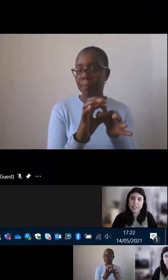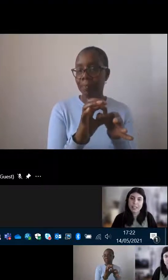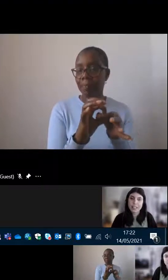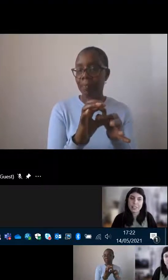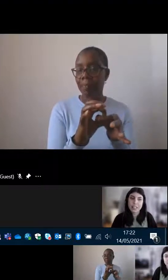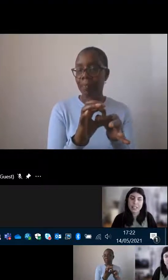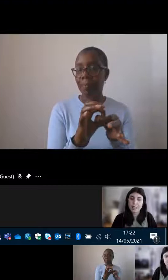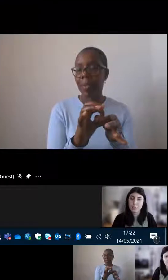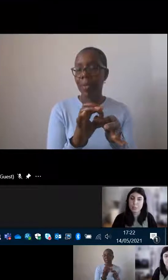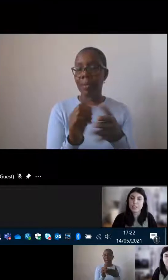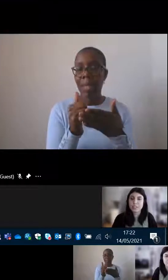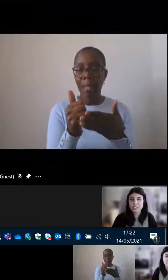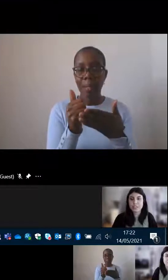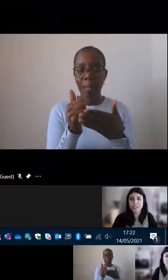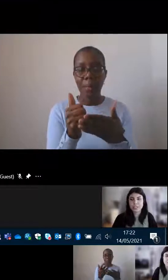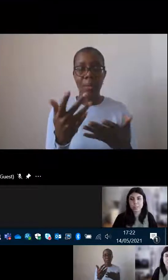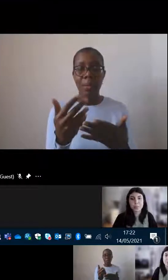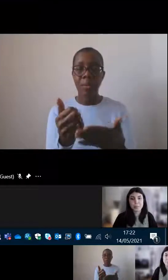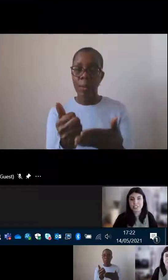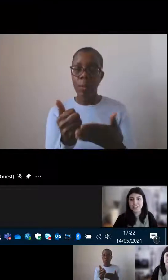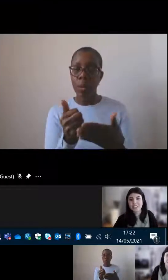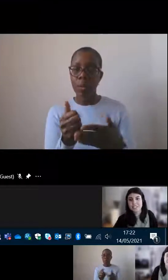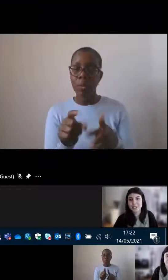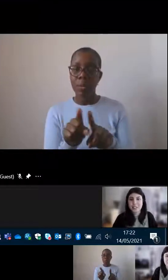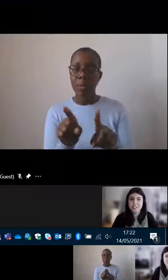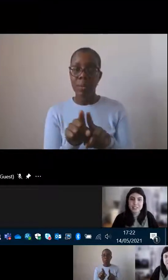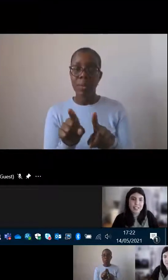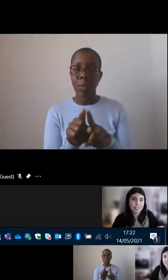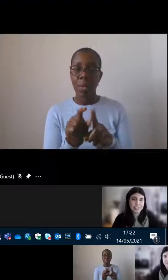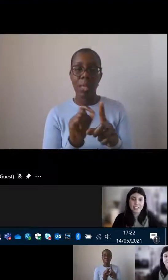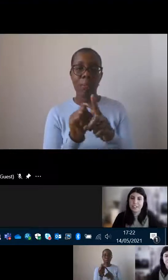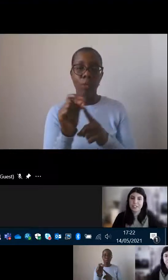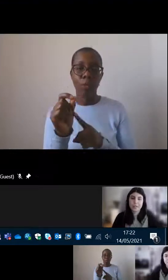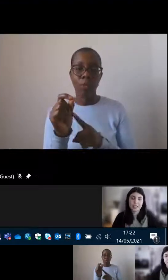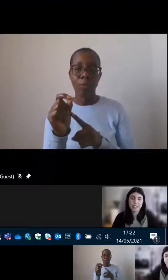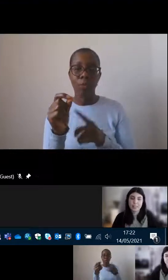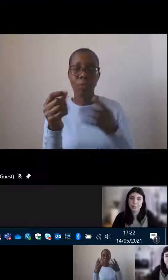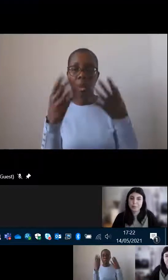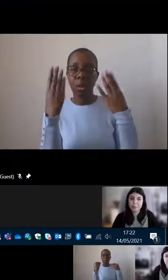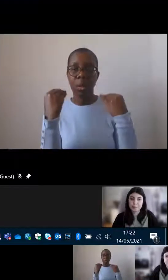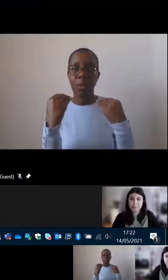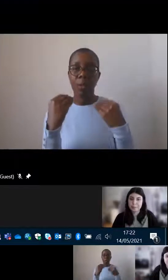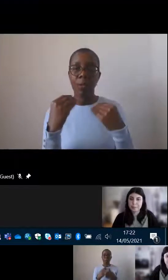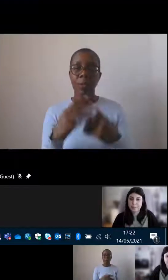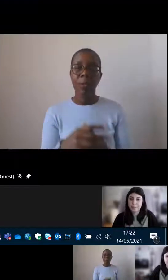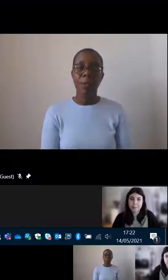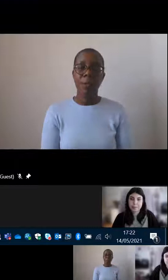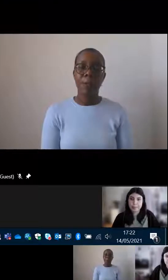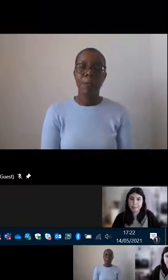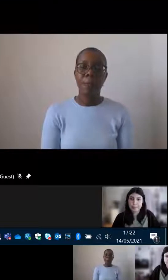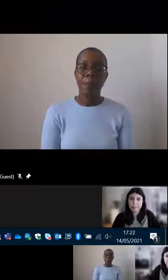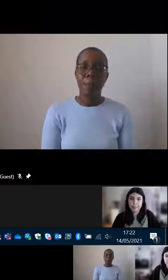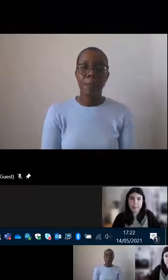well, and to find out more and to improve learning as well. So definitely check those out.